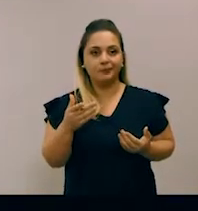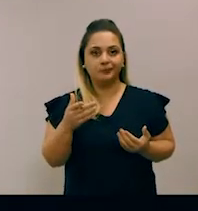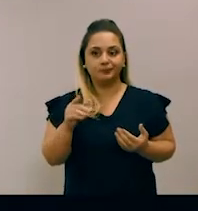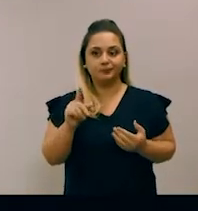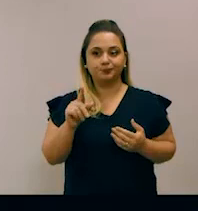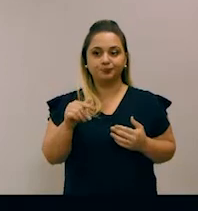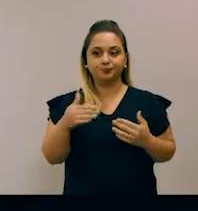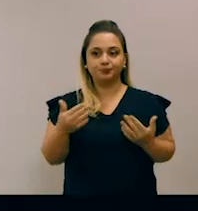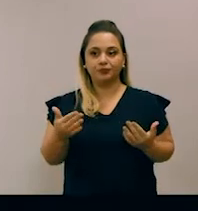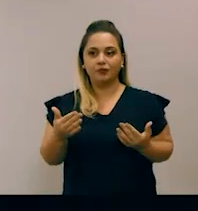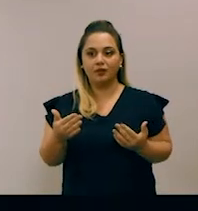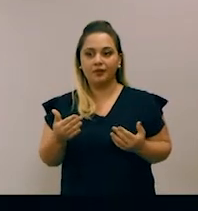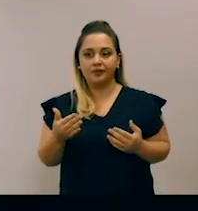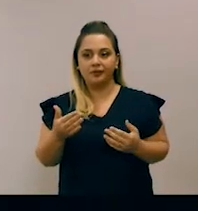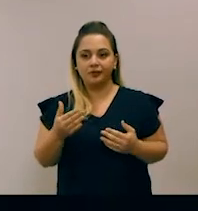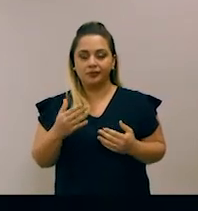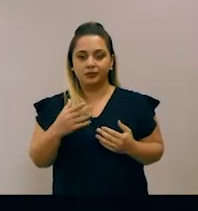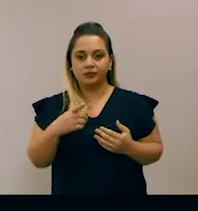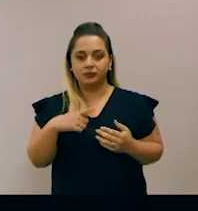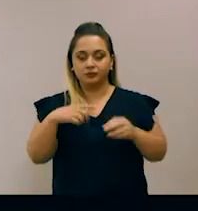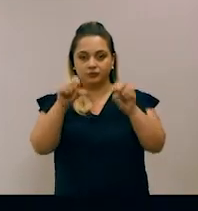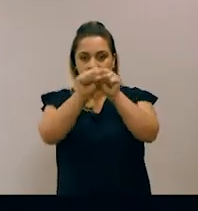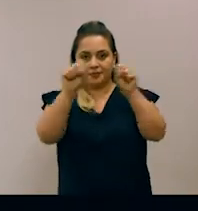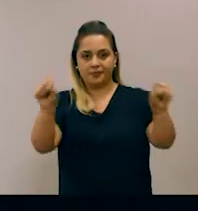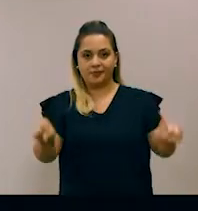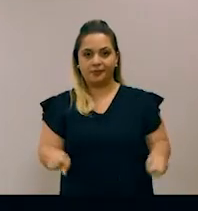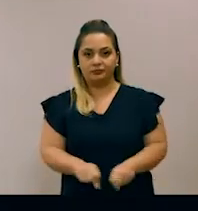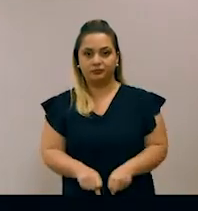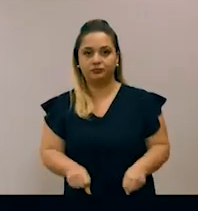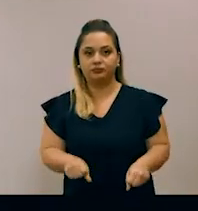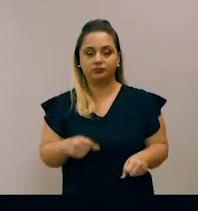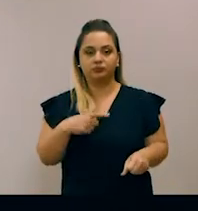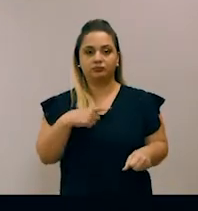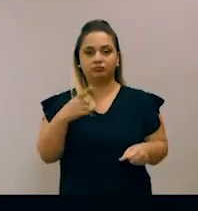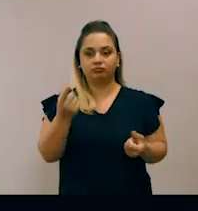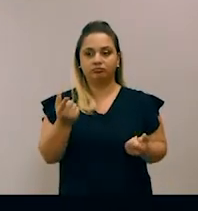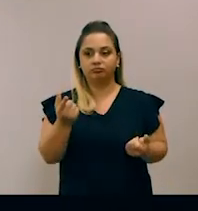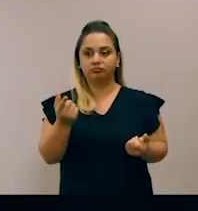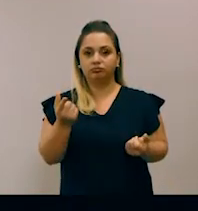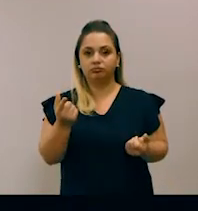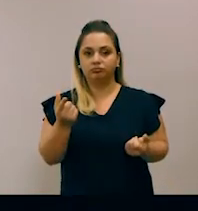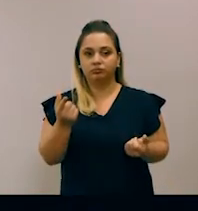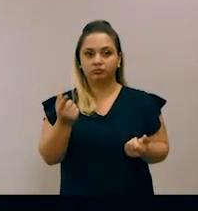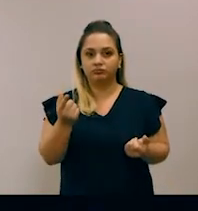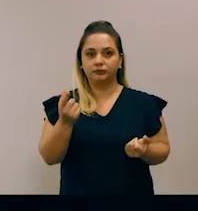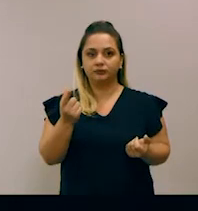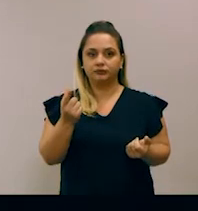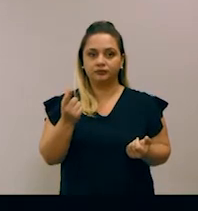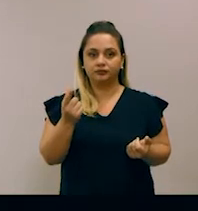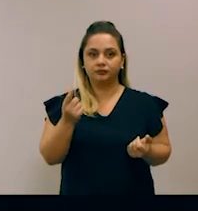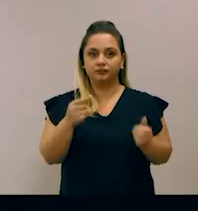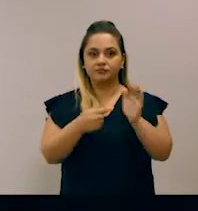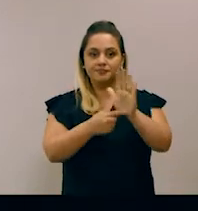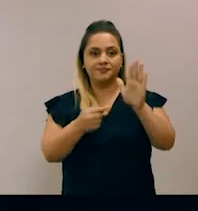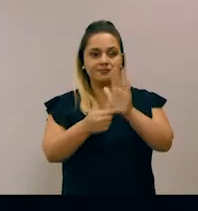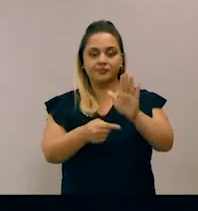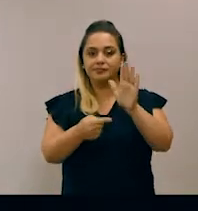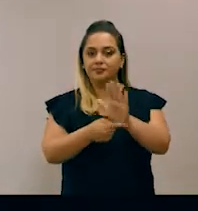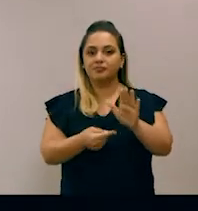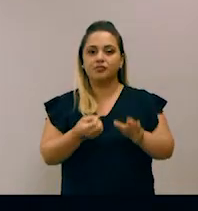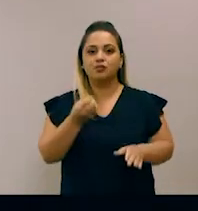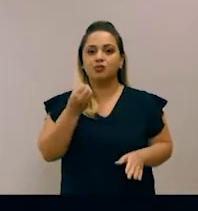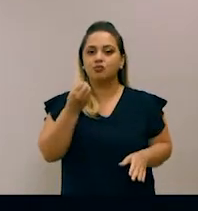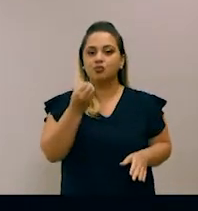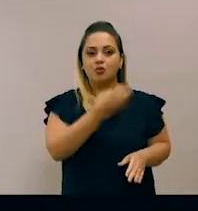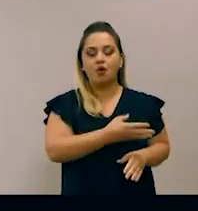is the one in which the system will generate automatic warnings. of overpricing in the